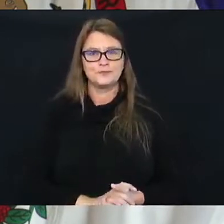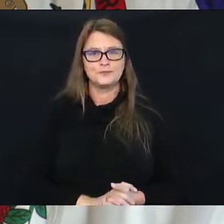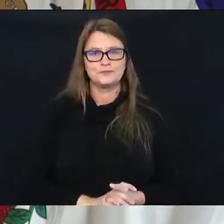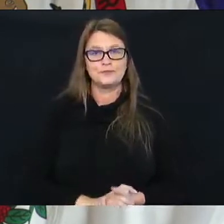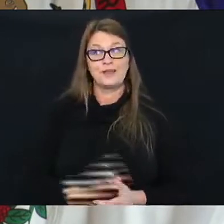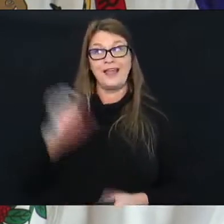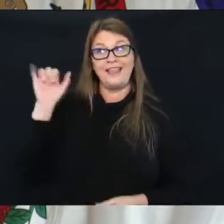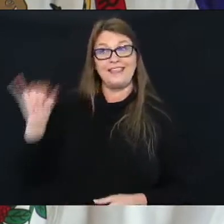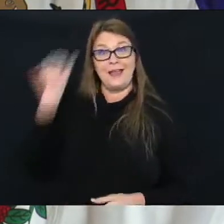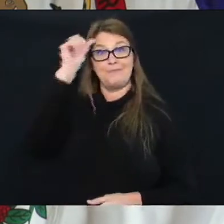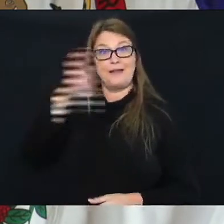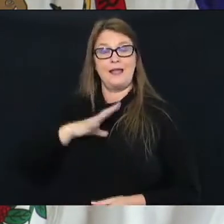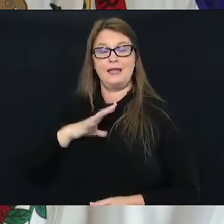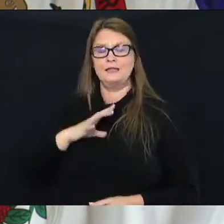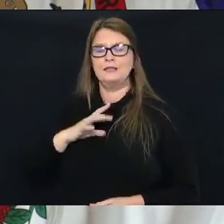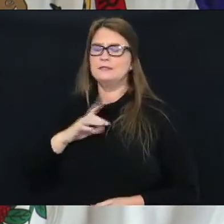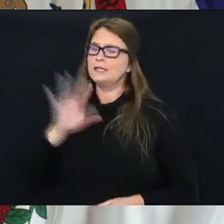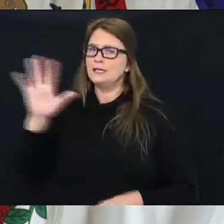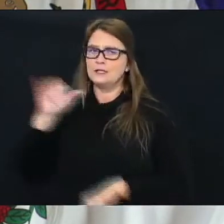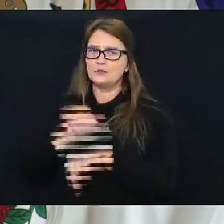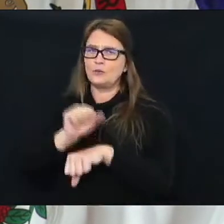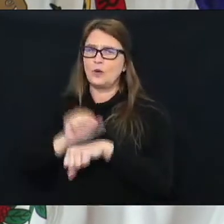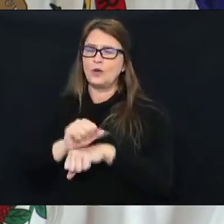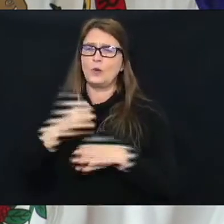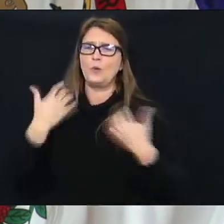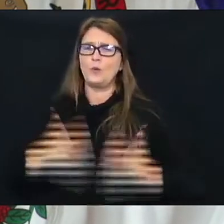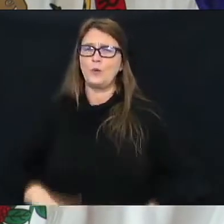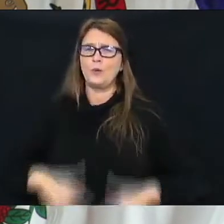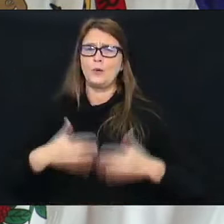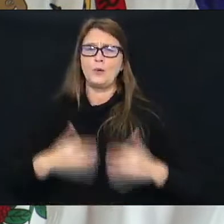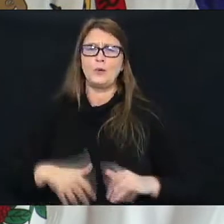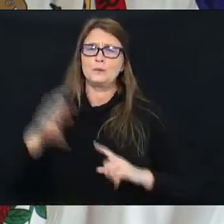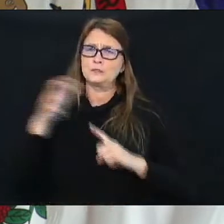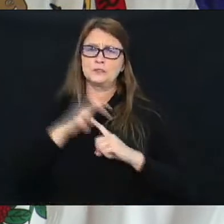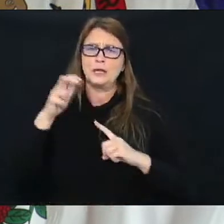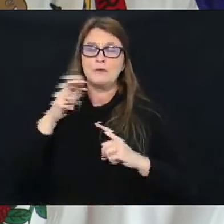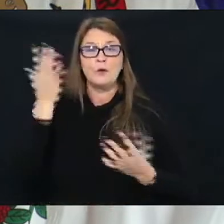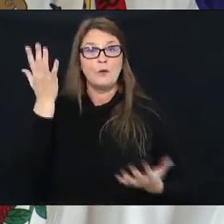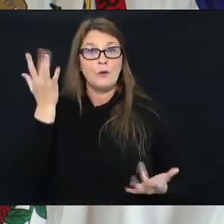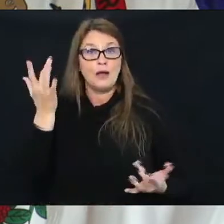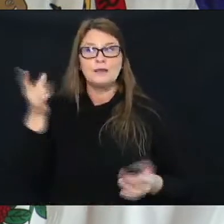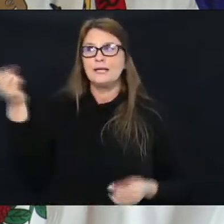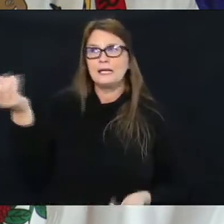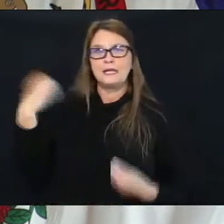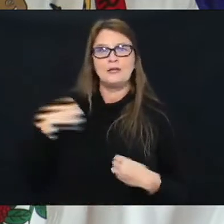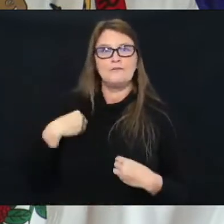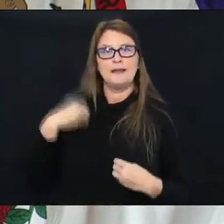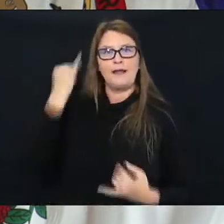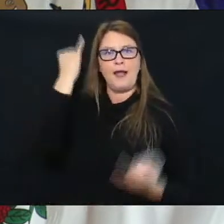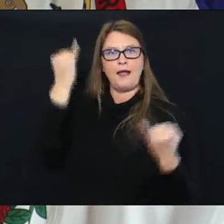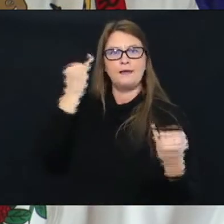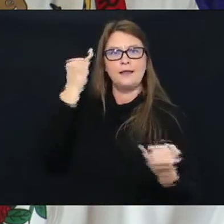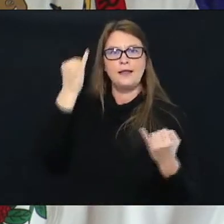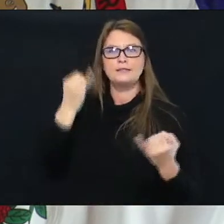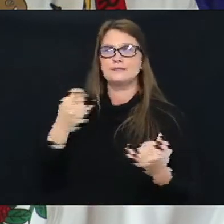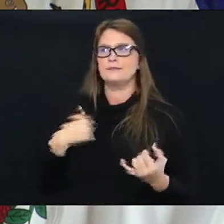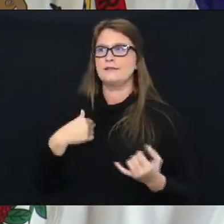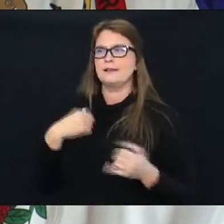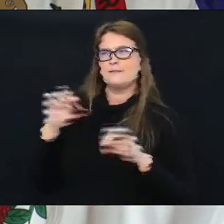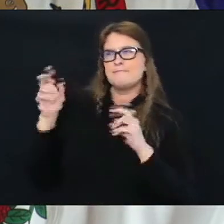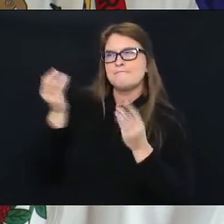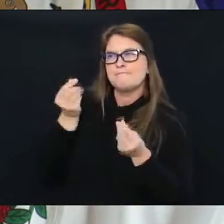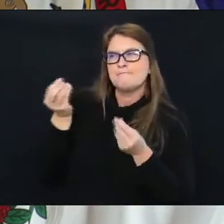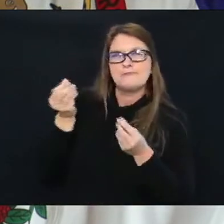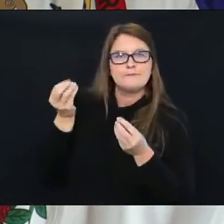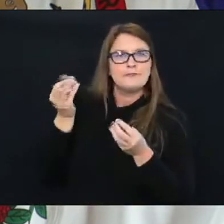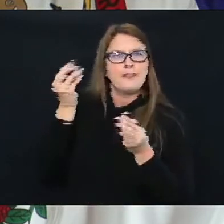Absolutely, this man has done a fabulous job. Over and over, he's come to me with ideas and everything, and I've tried to do every